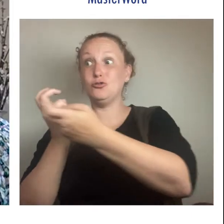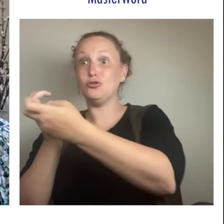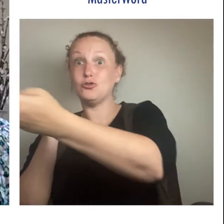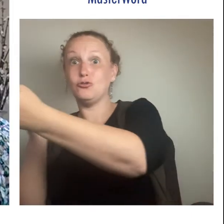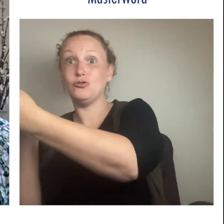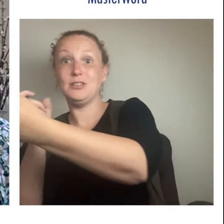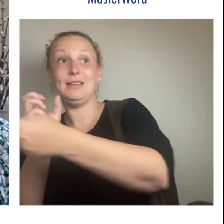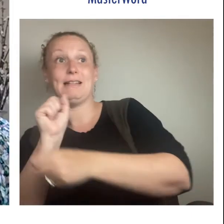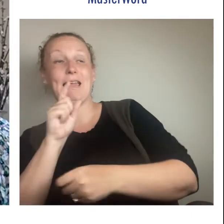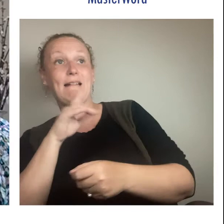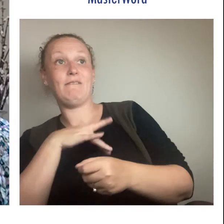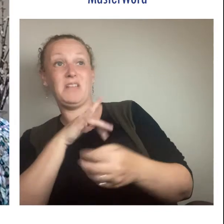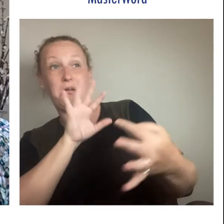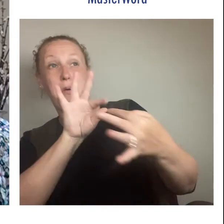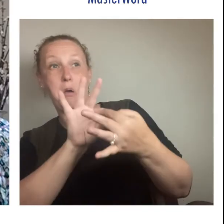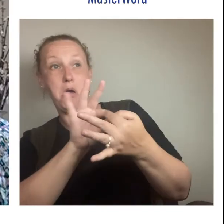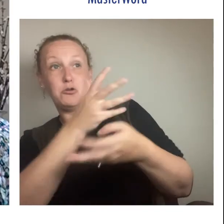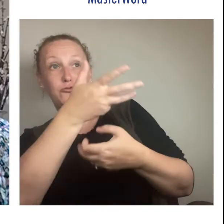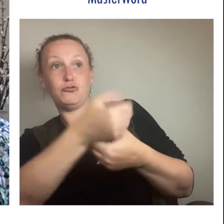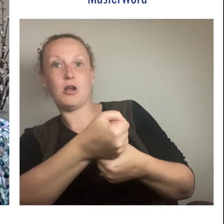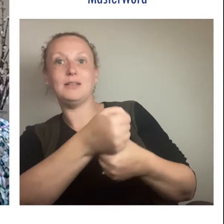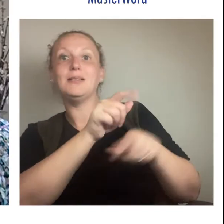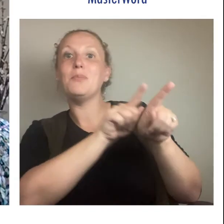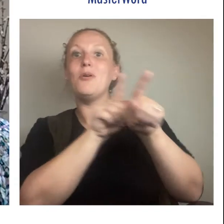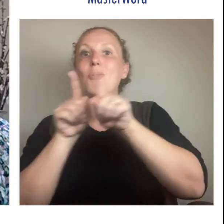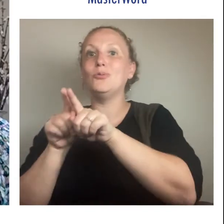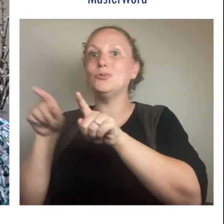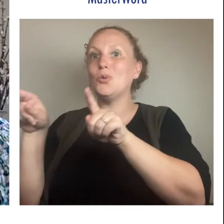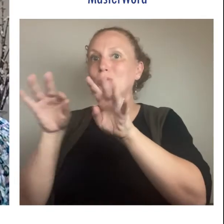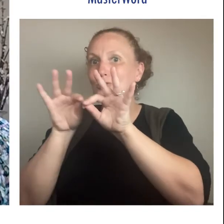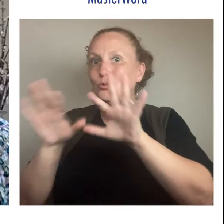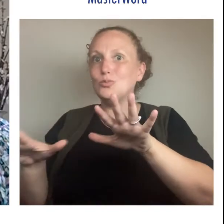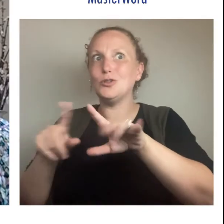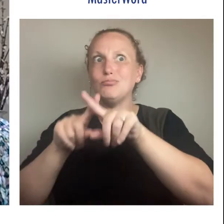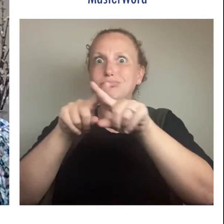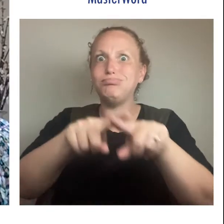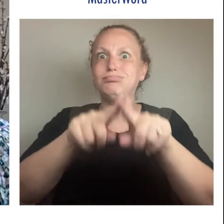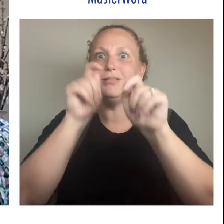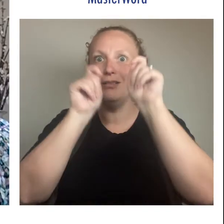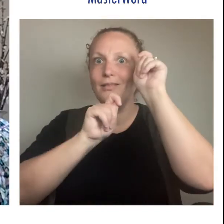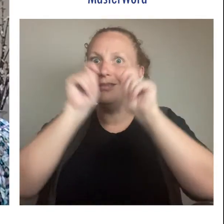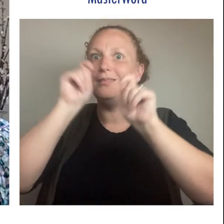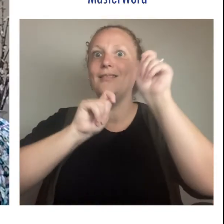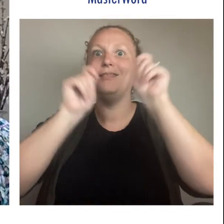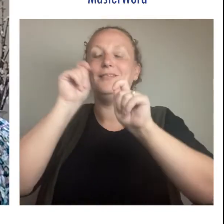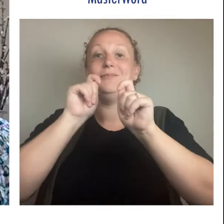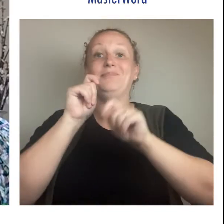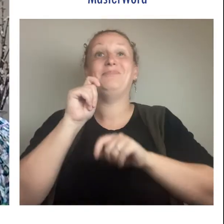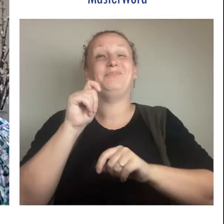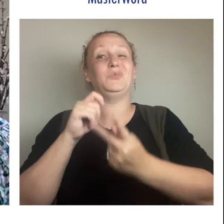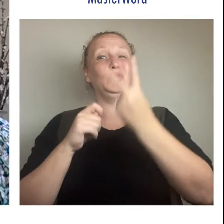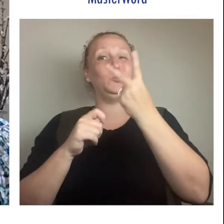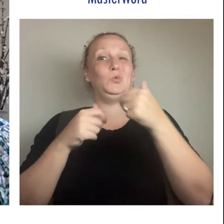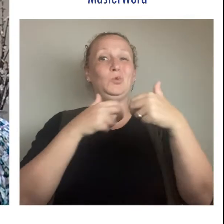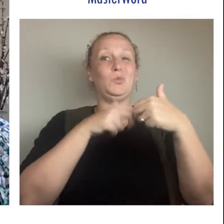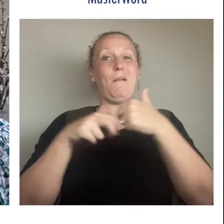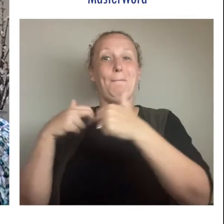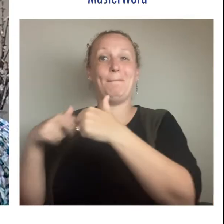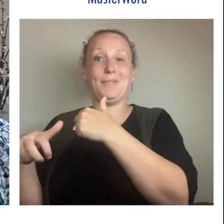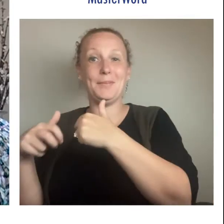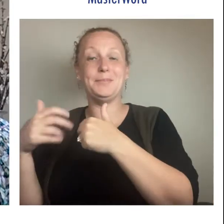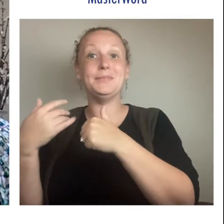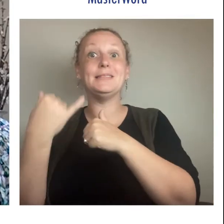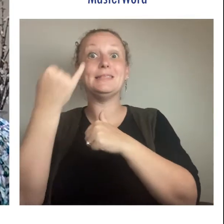you can't see the person speaking. So those are two challenges if you're talking about a socially